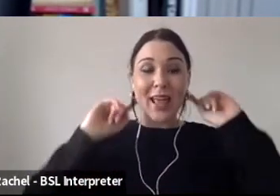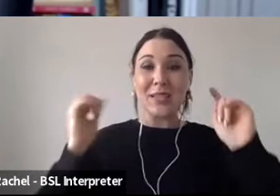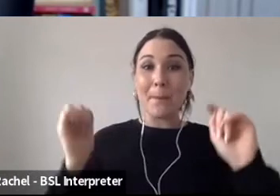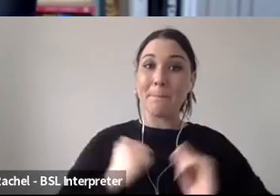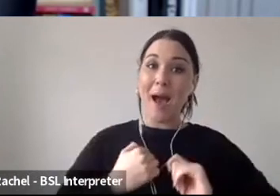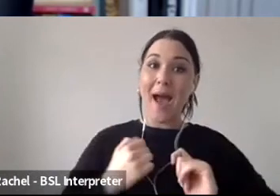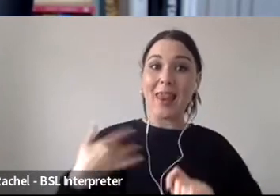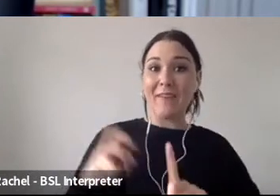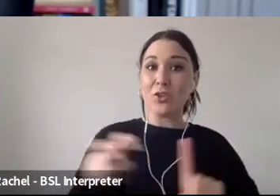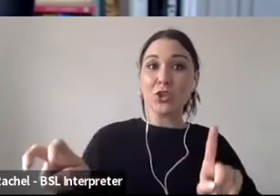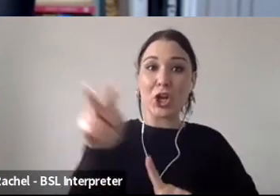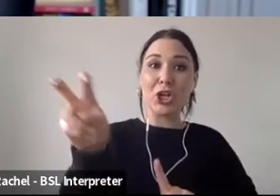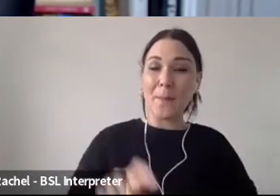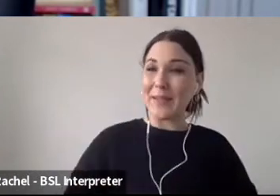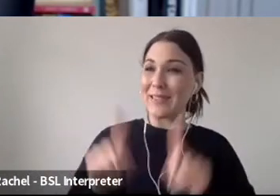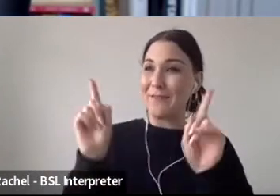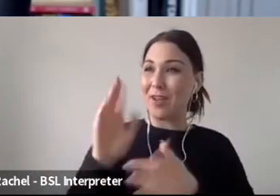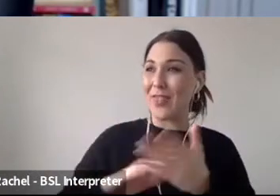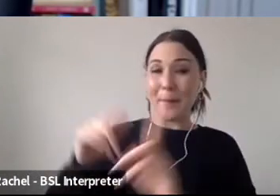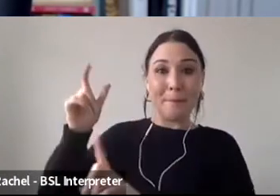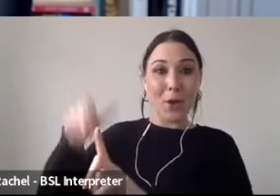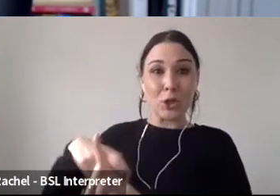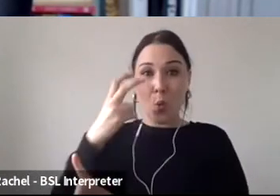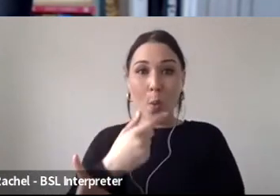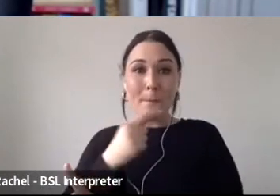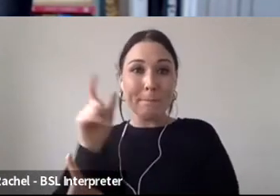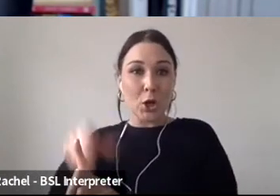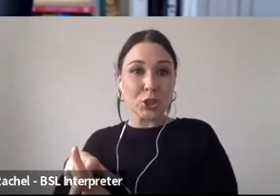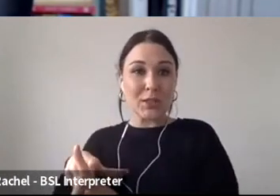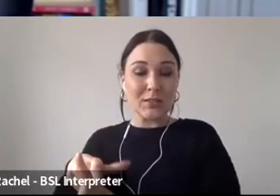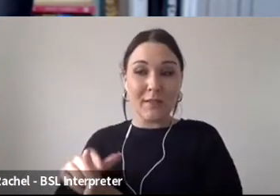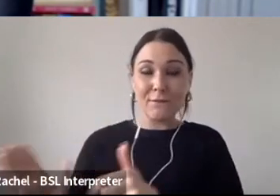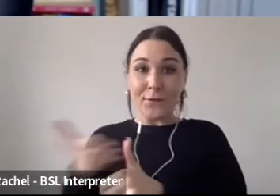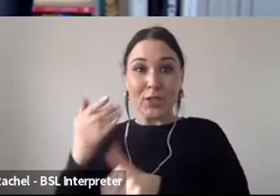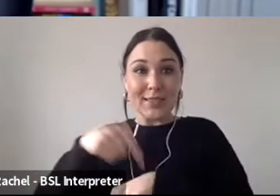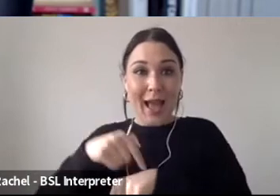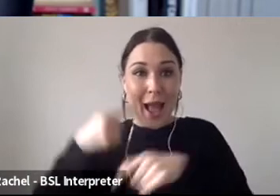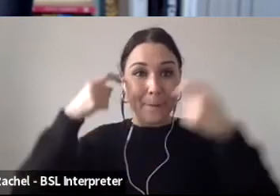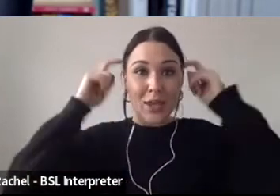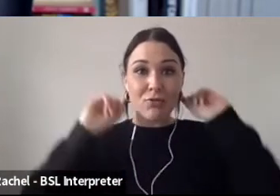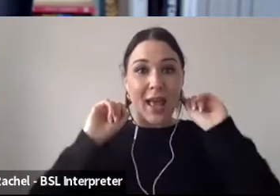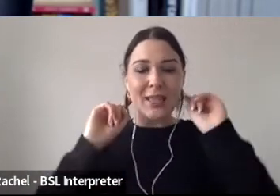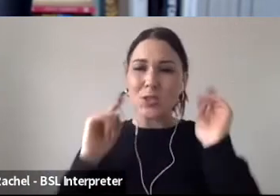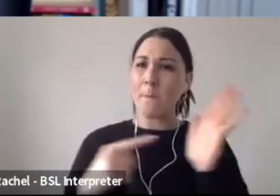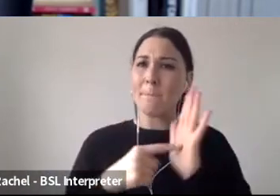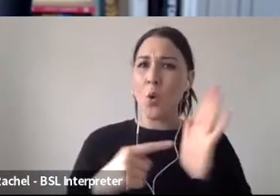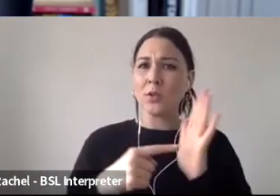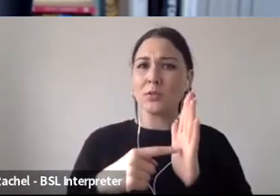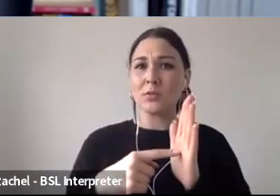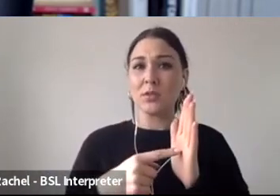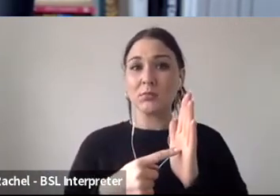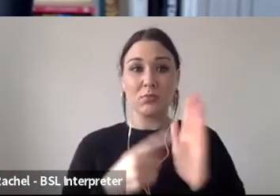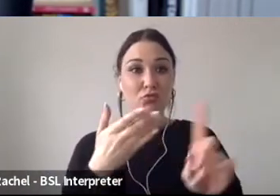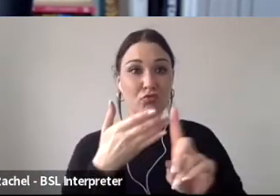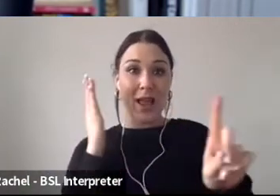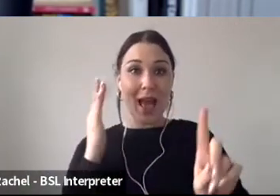somebody who's encountering that for the very first time. So it's really important, I think, for us to think of people as individuals and recognise their